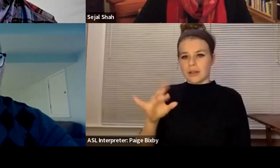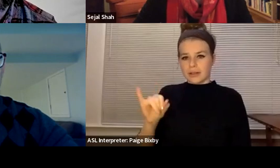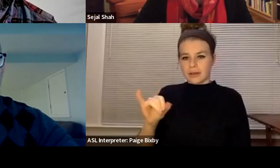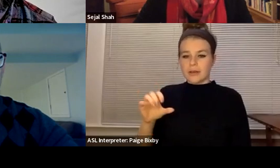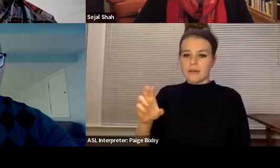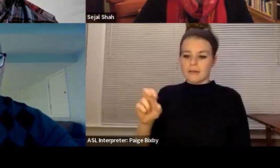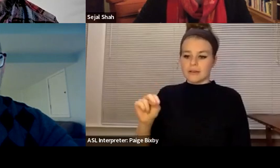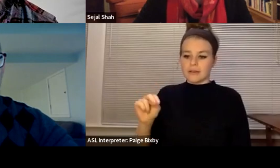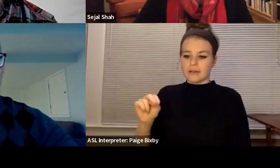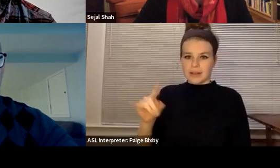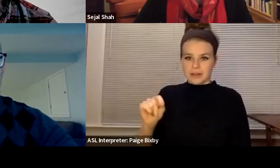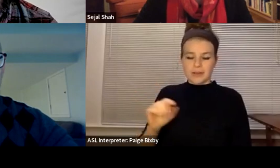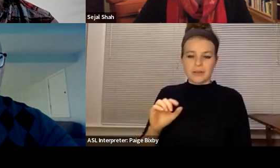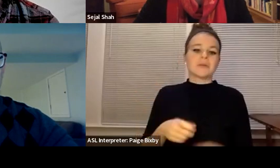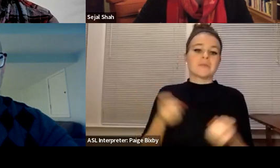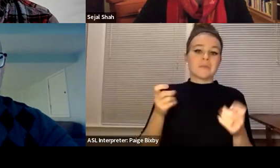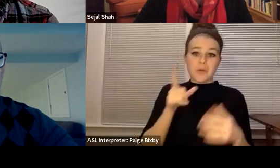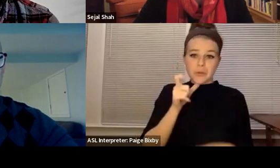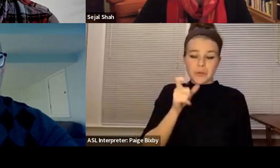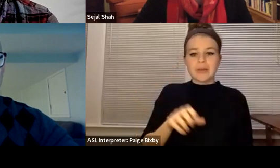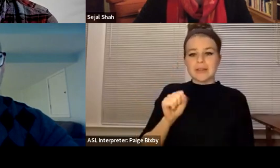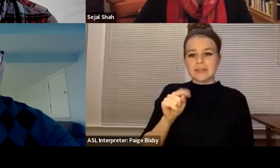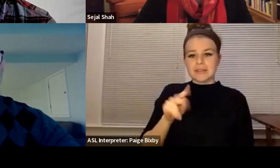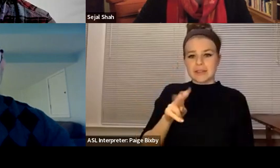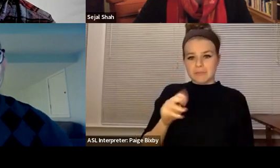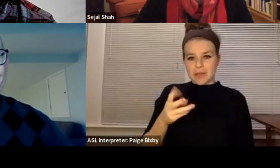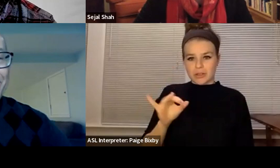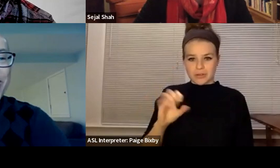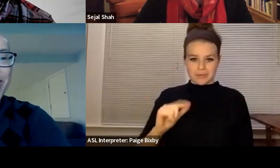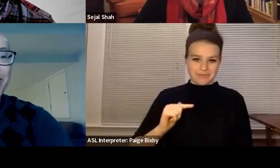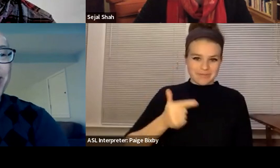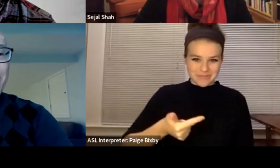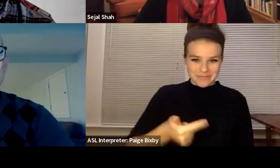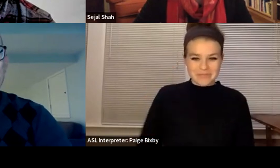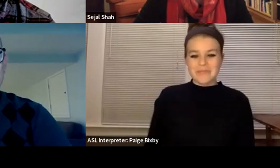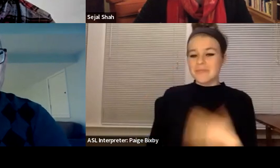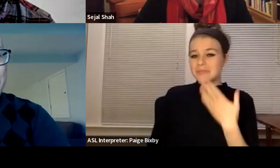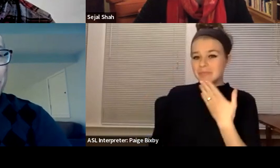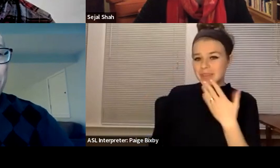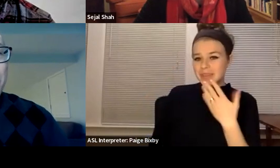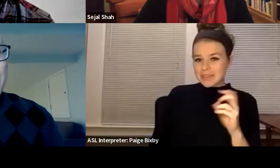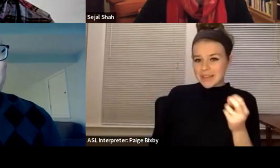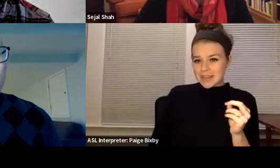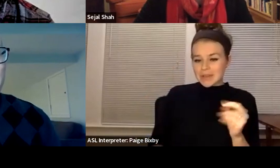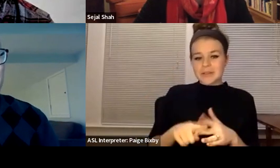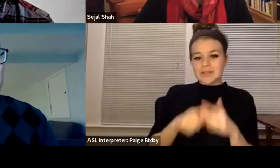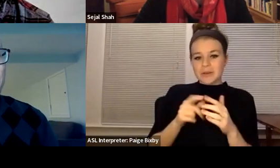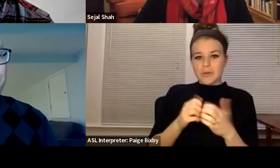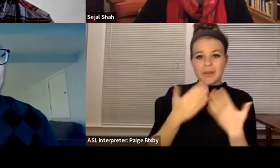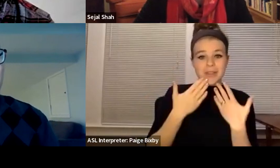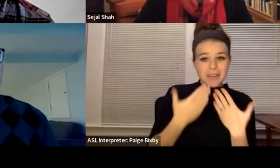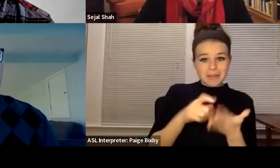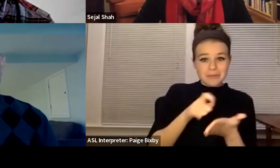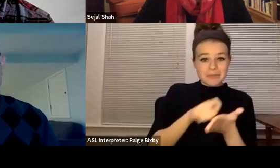Majors. With that, I'll turn it over to Steve. Thank you, Dan. And I'd like to begin by thanking Writers and